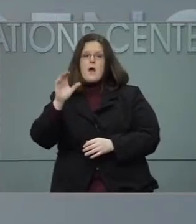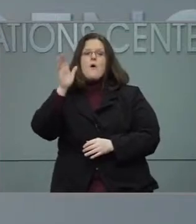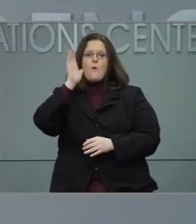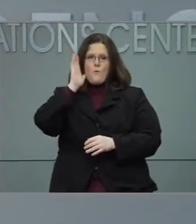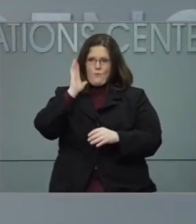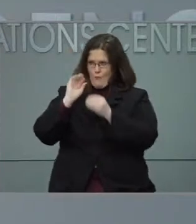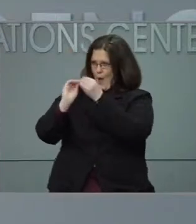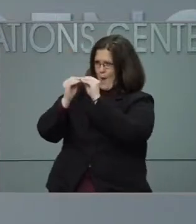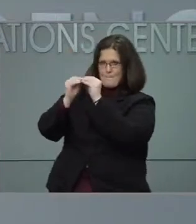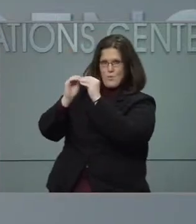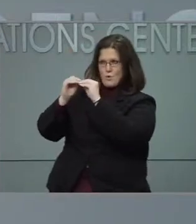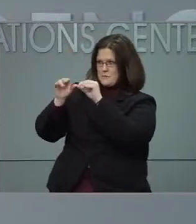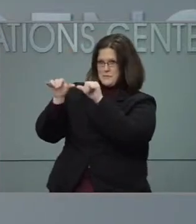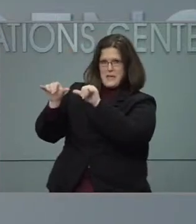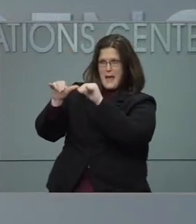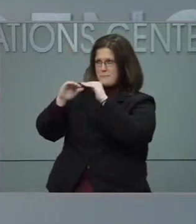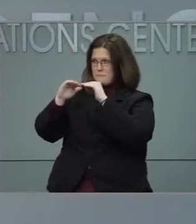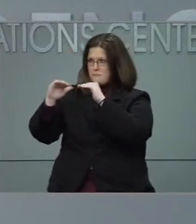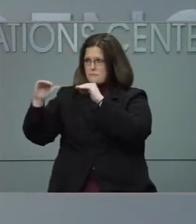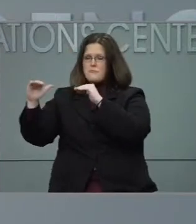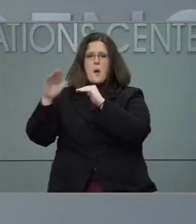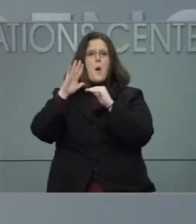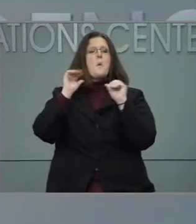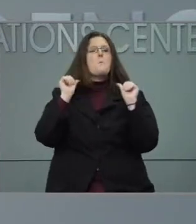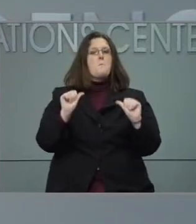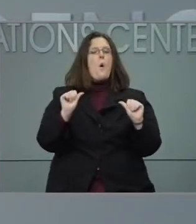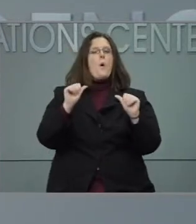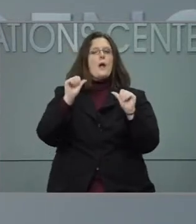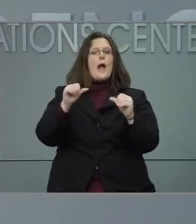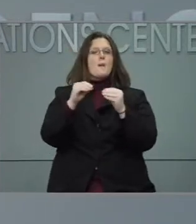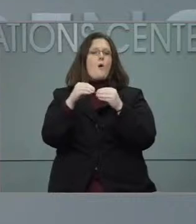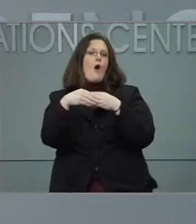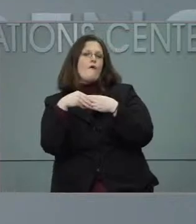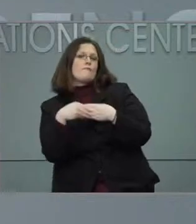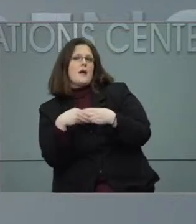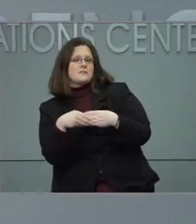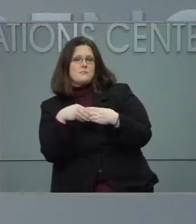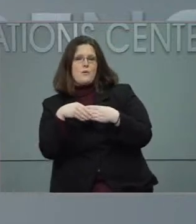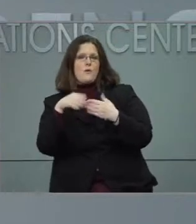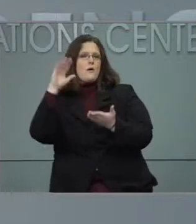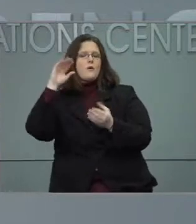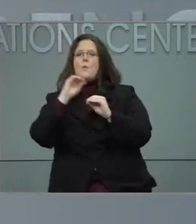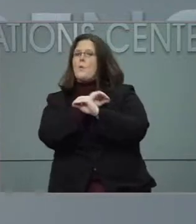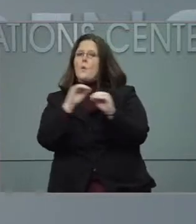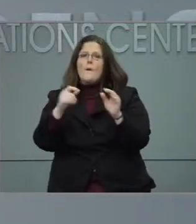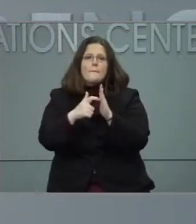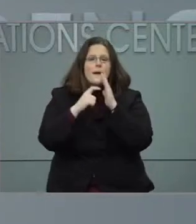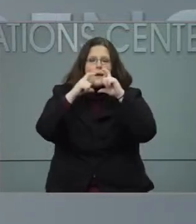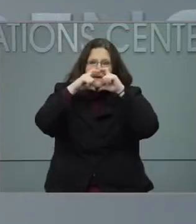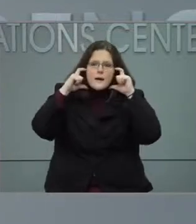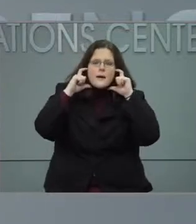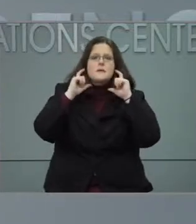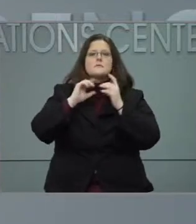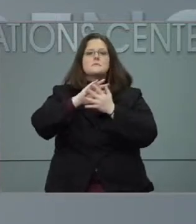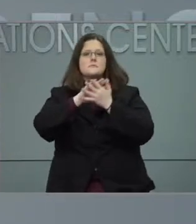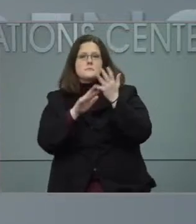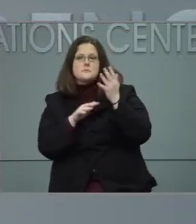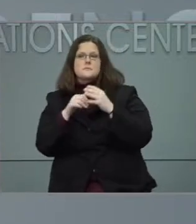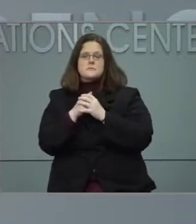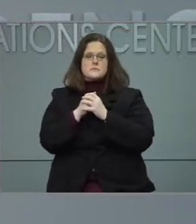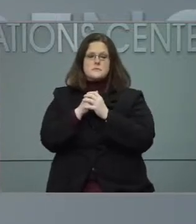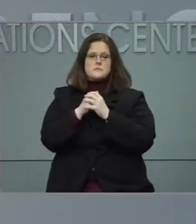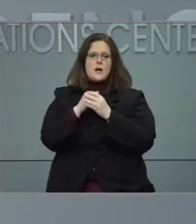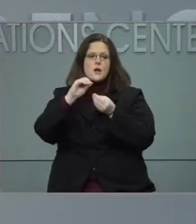mask mandates and lighten other public health recommendations. When will that happen, though, is up to North Carolinians and how quickly people